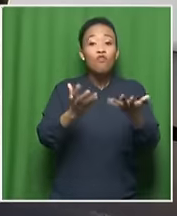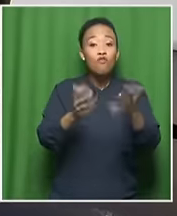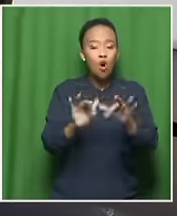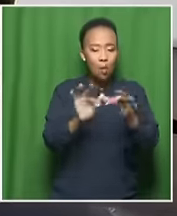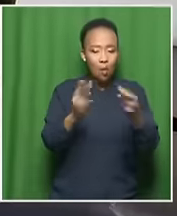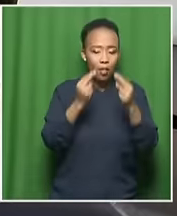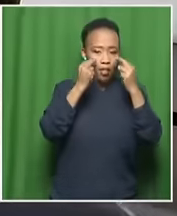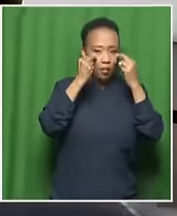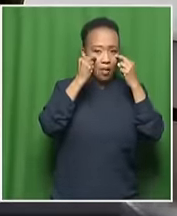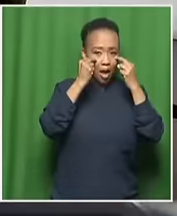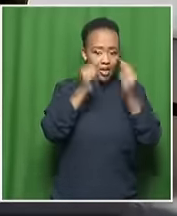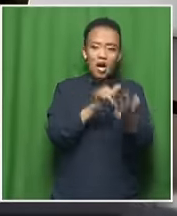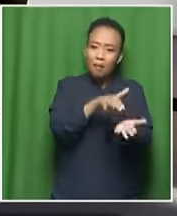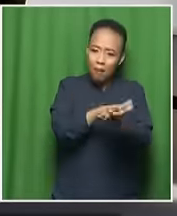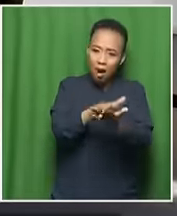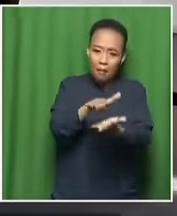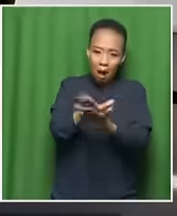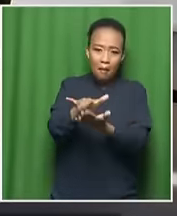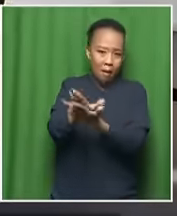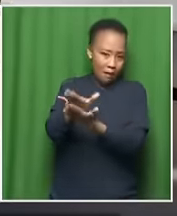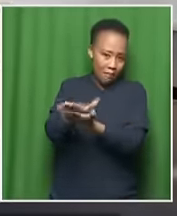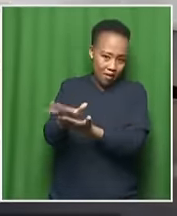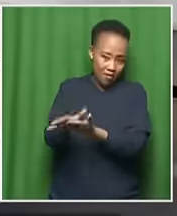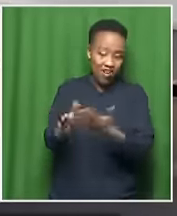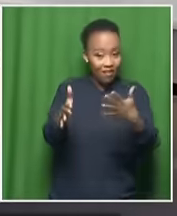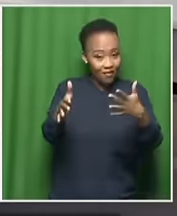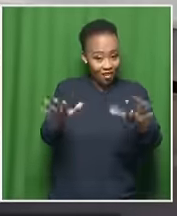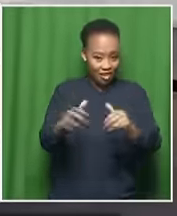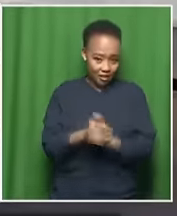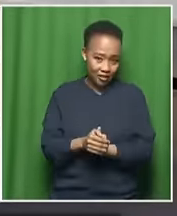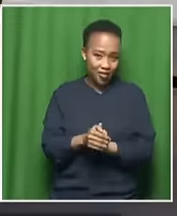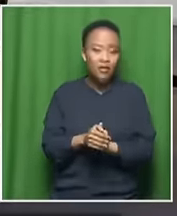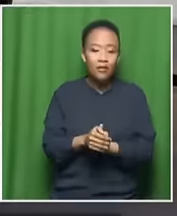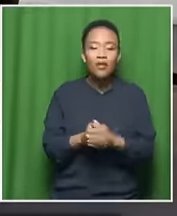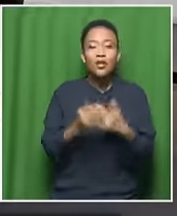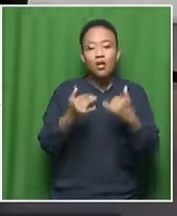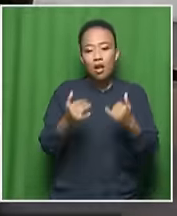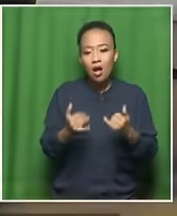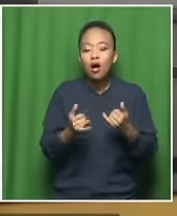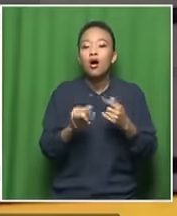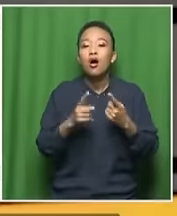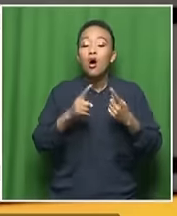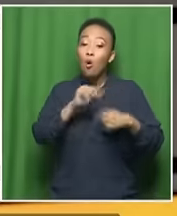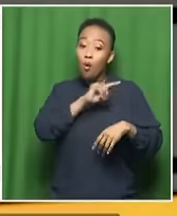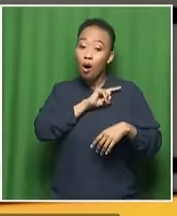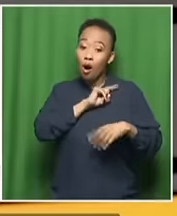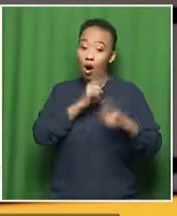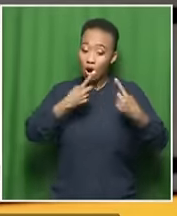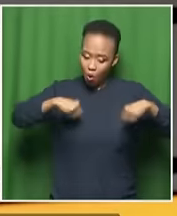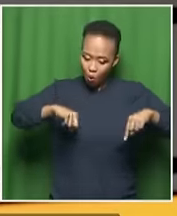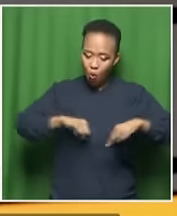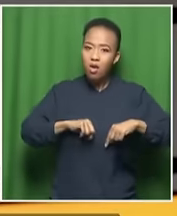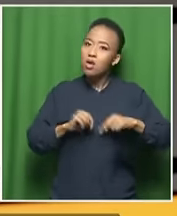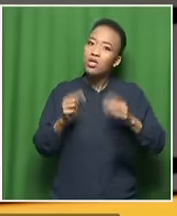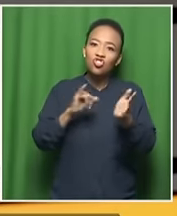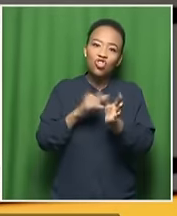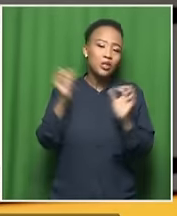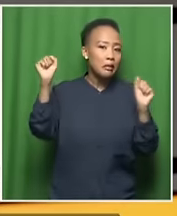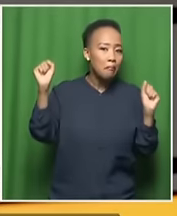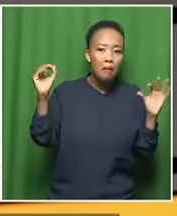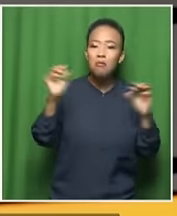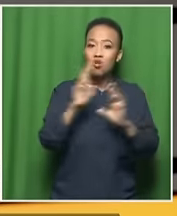And that is actually not a fact that we only talk and speak about respect. We also do what we